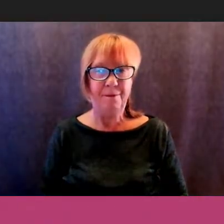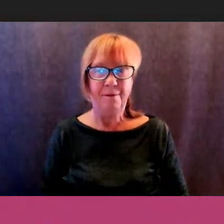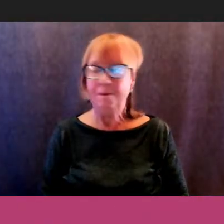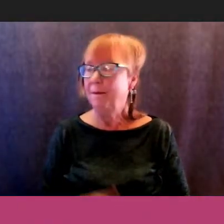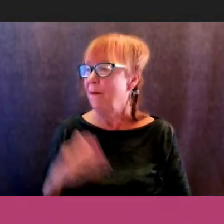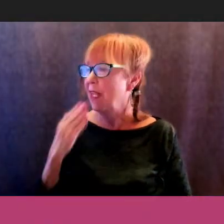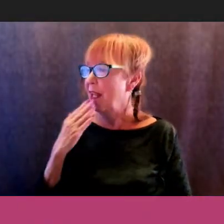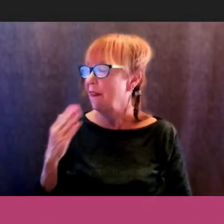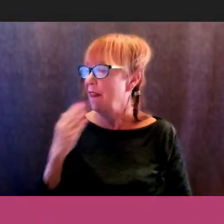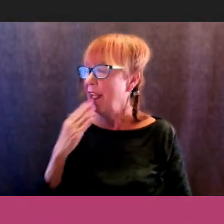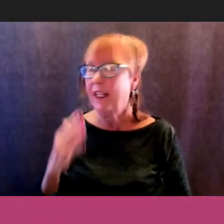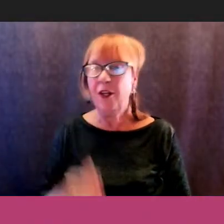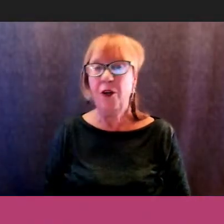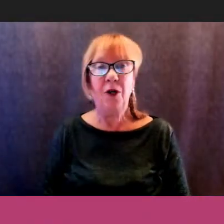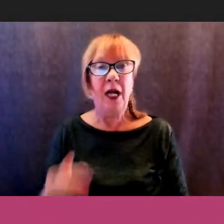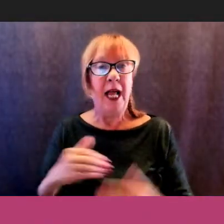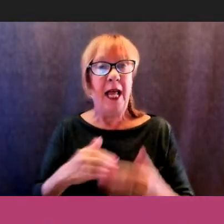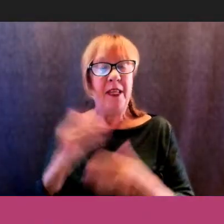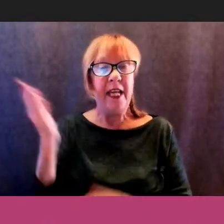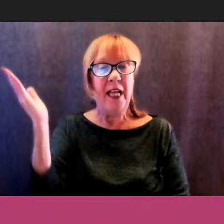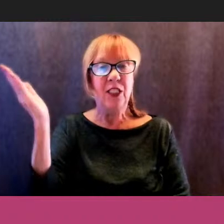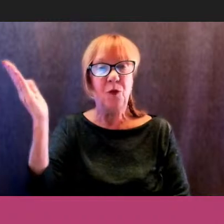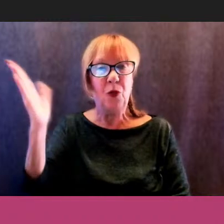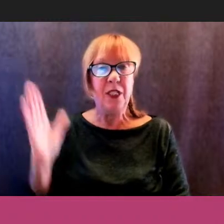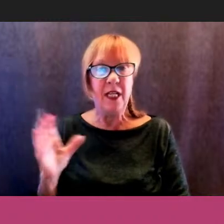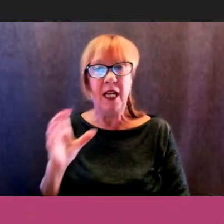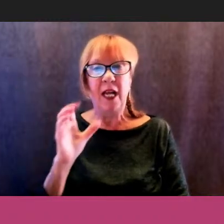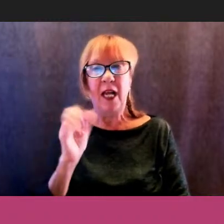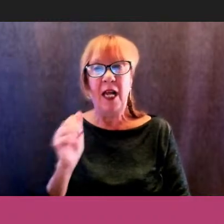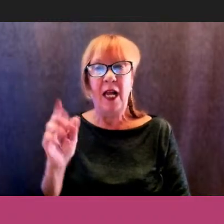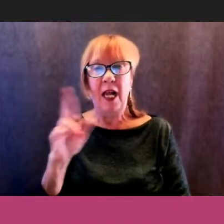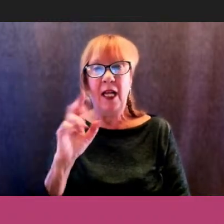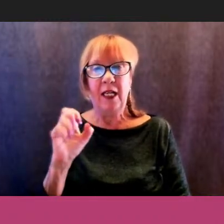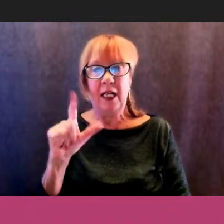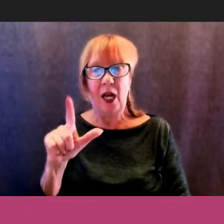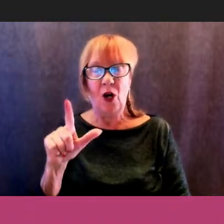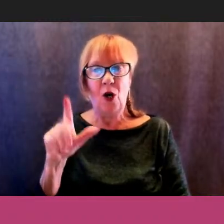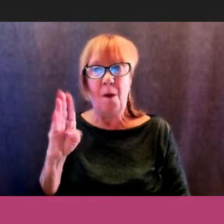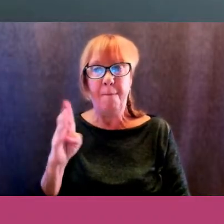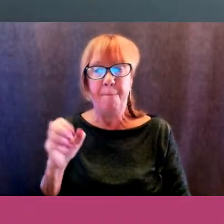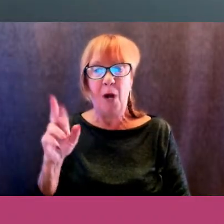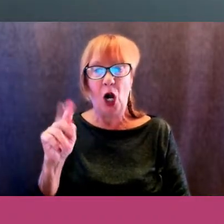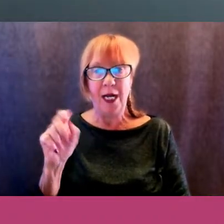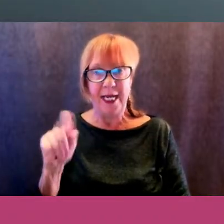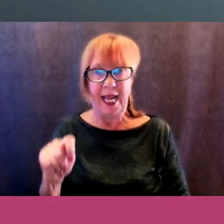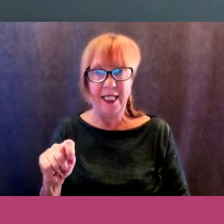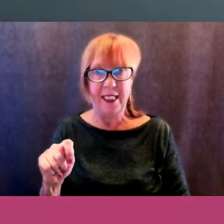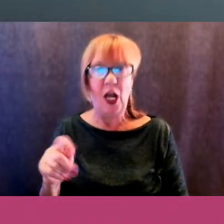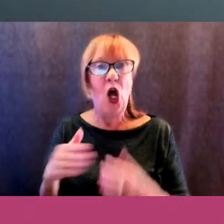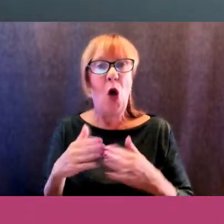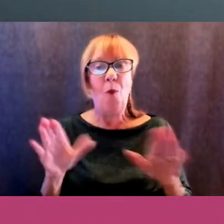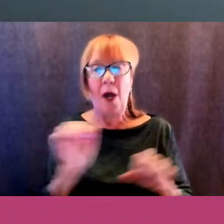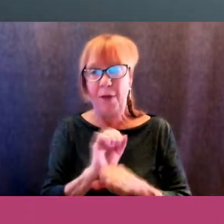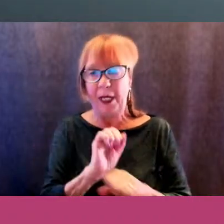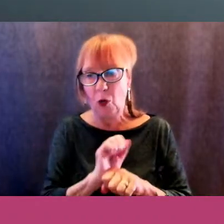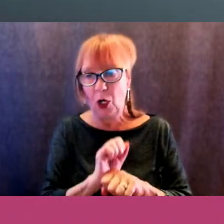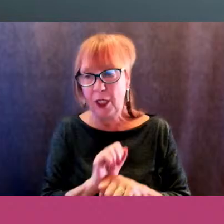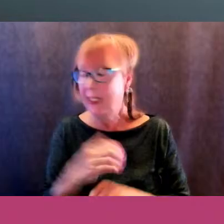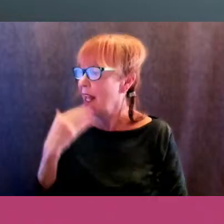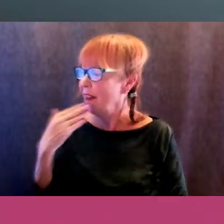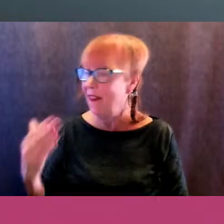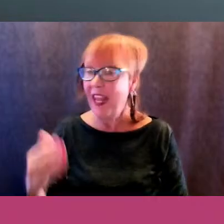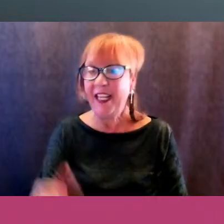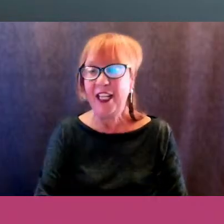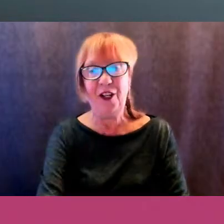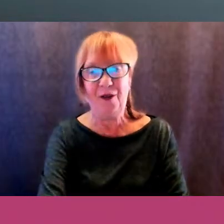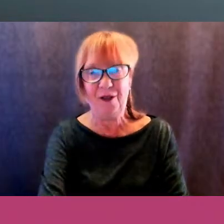Thank you, Colonel Avichal. Our next presenter is Kiara Barnett with Public Works. Great, thank you very much for having me this afternoon,